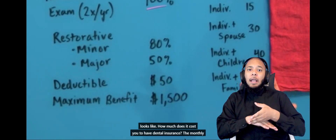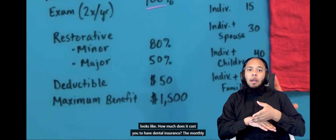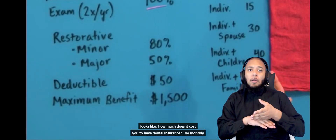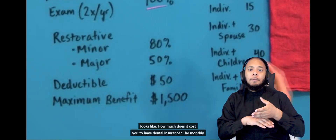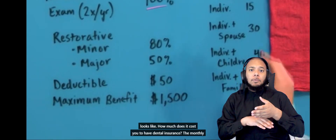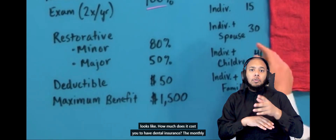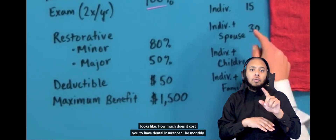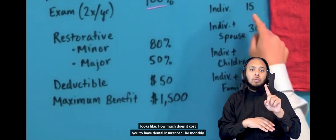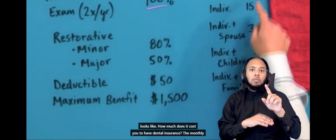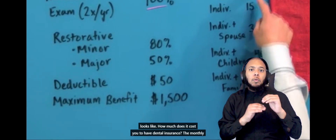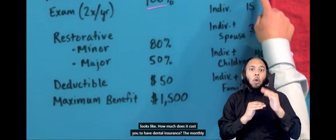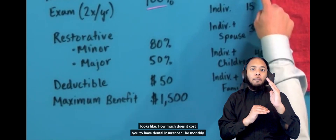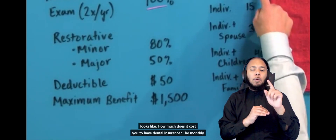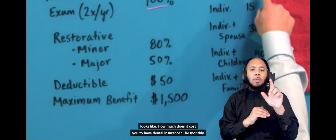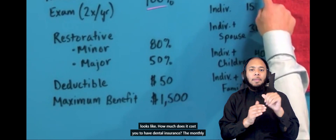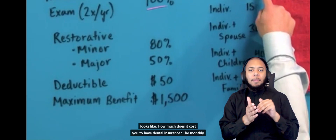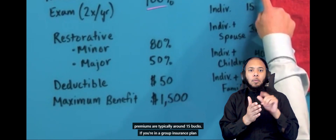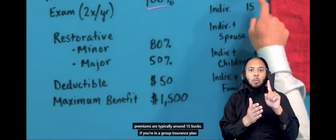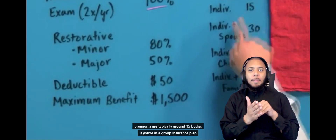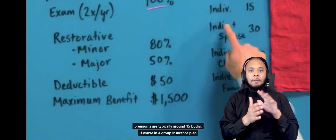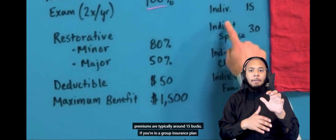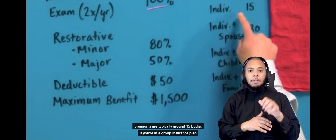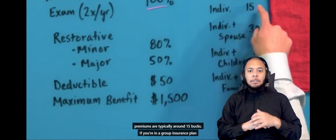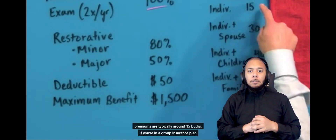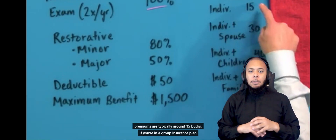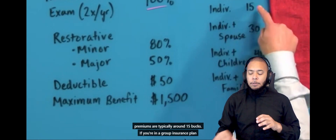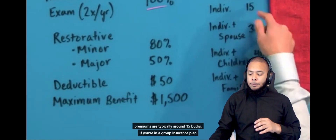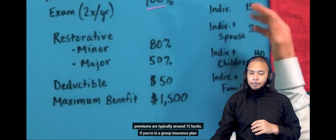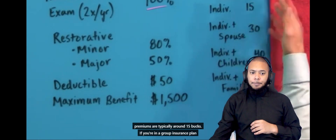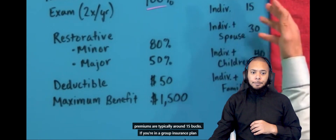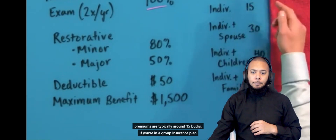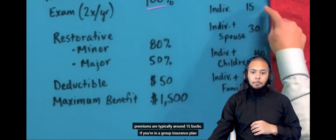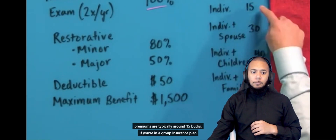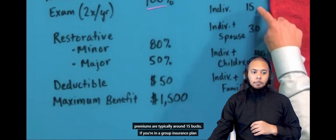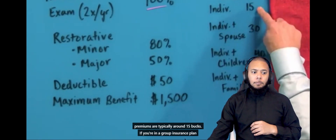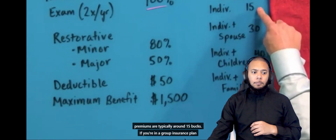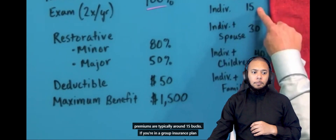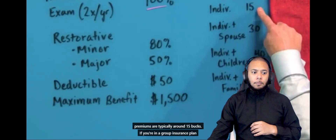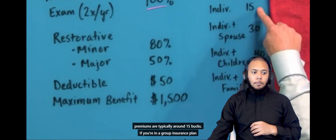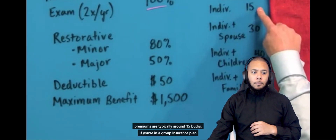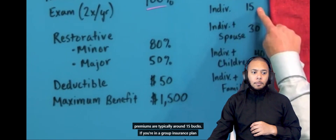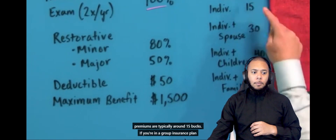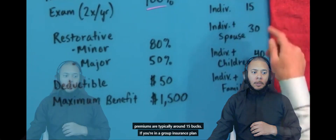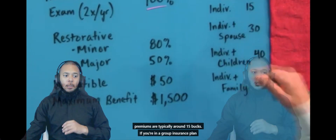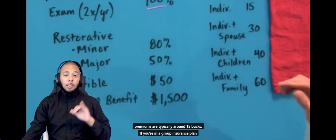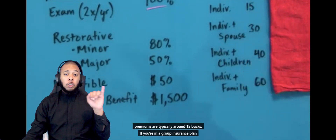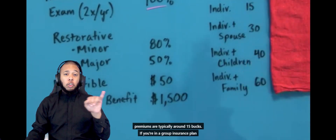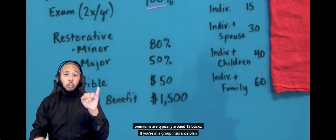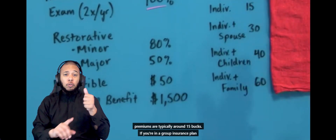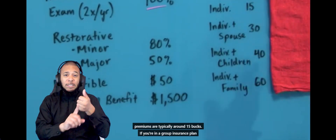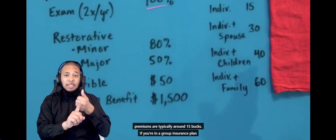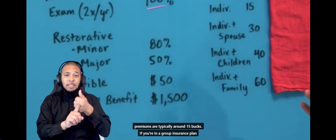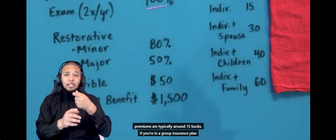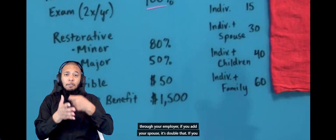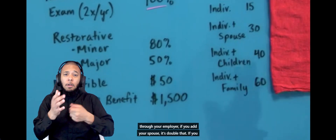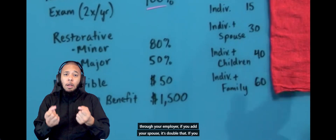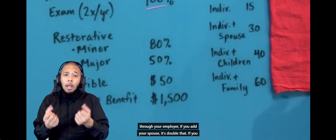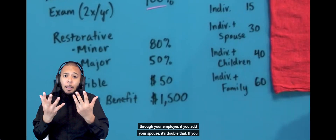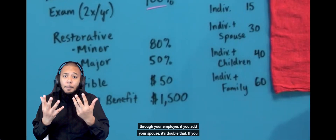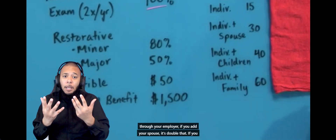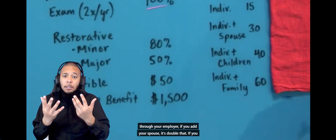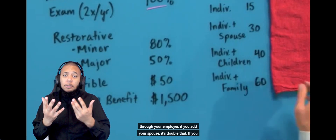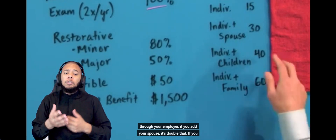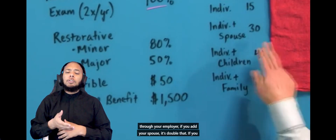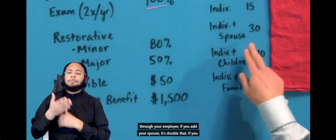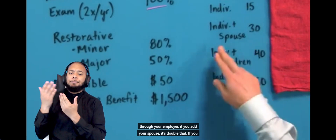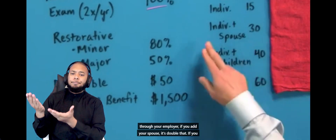have dental insurance? The monthly premiums are typically around $15 if you're in a group insurance plan through your